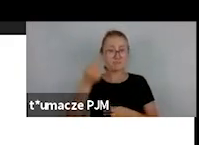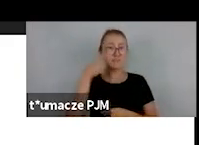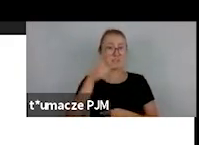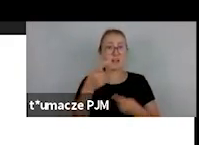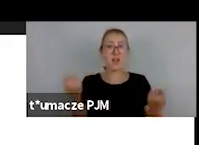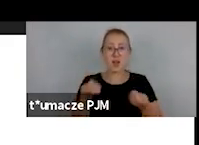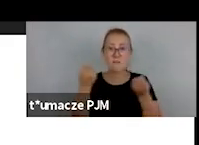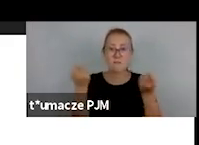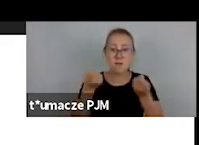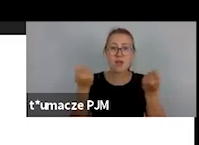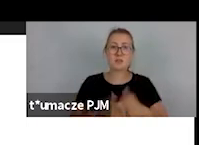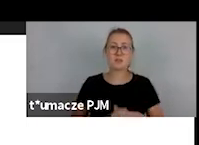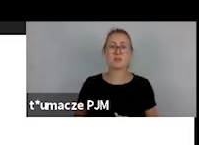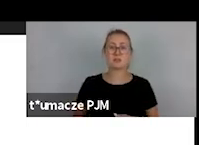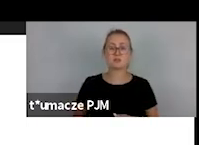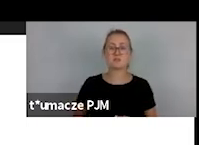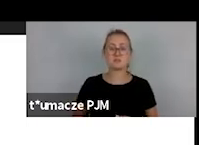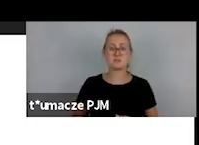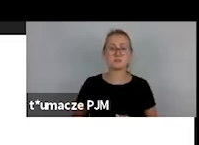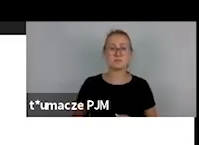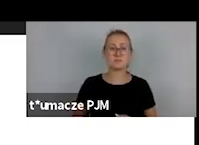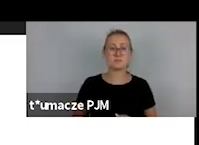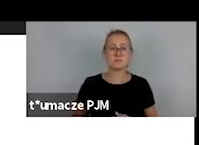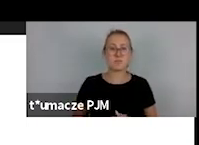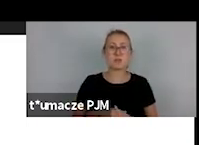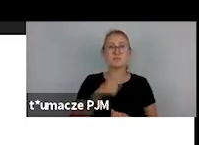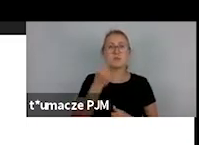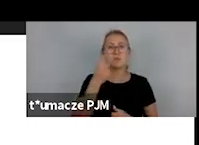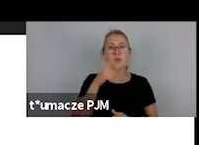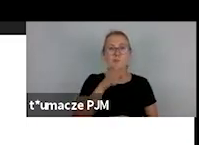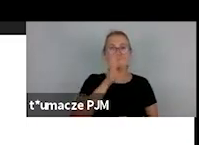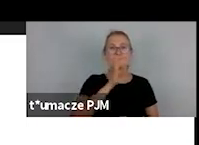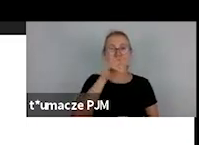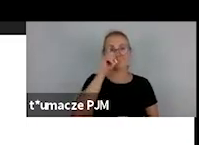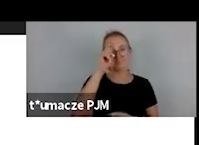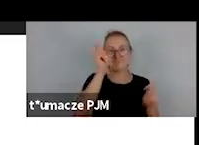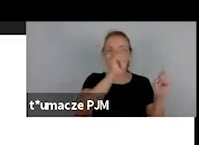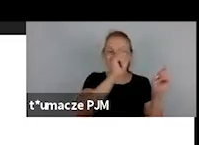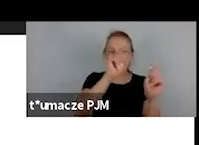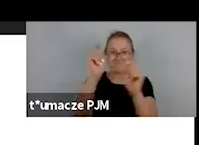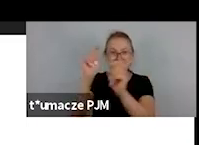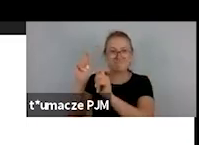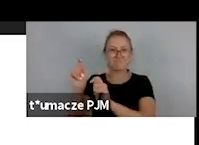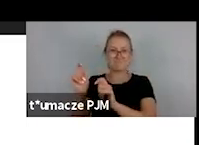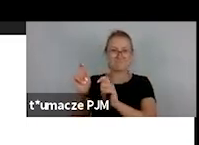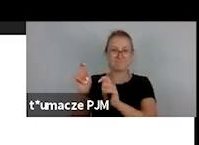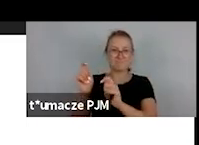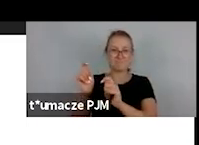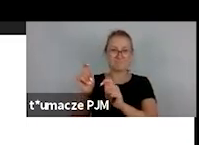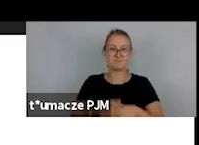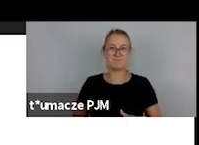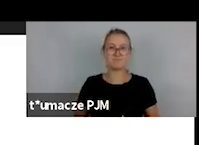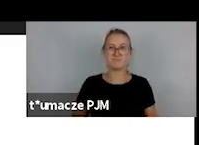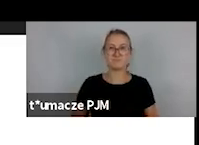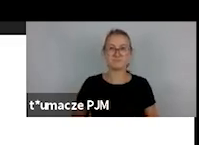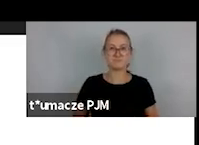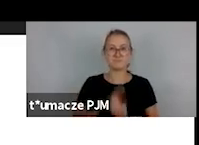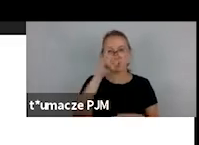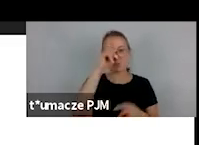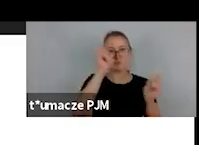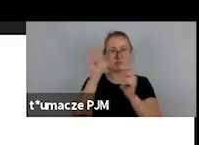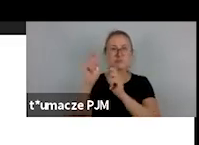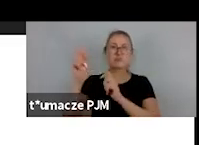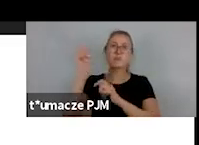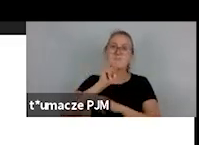and by encouraging men and educating men about care work, we can simultaneously decrease the burden